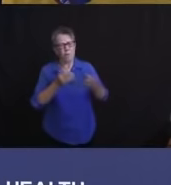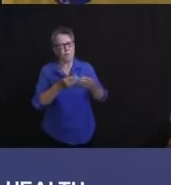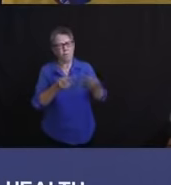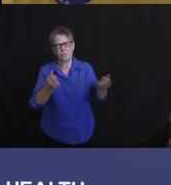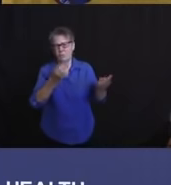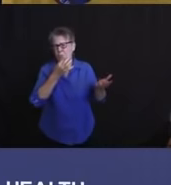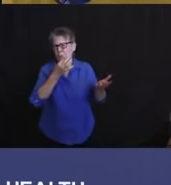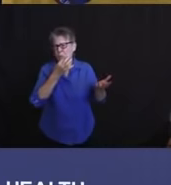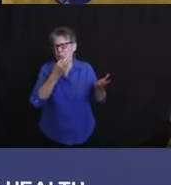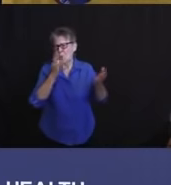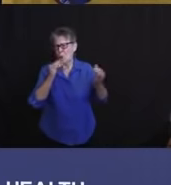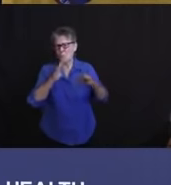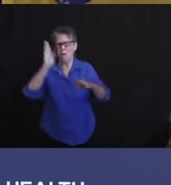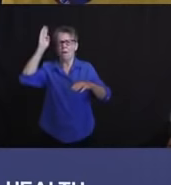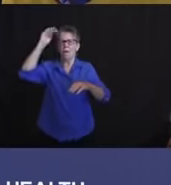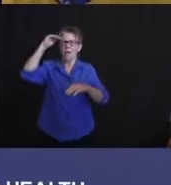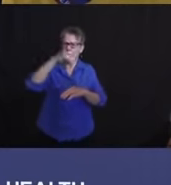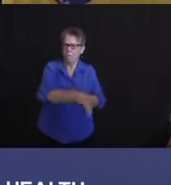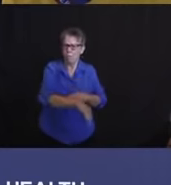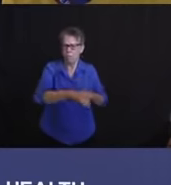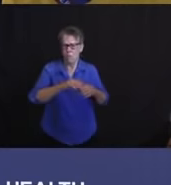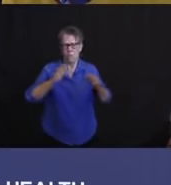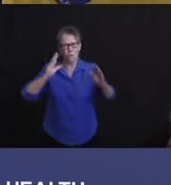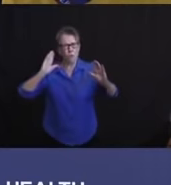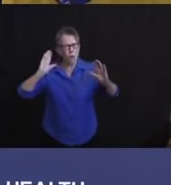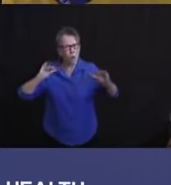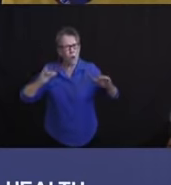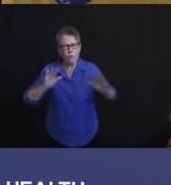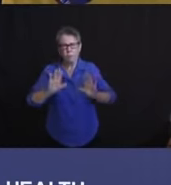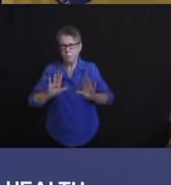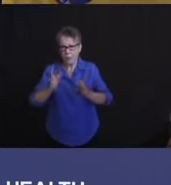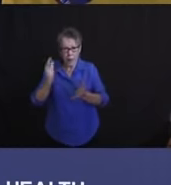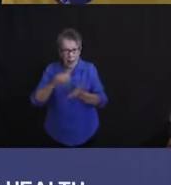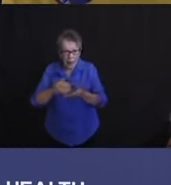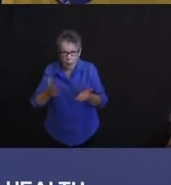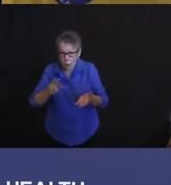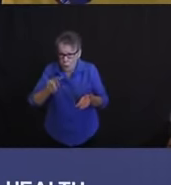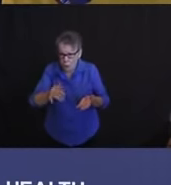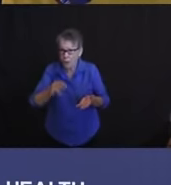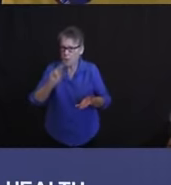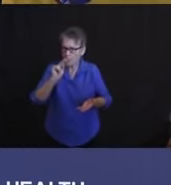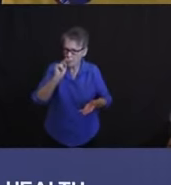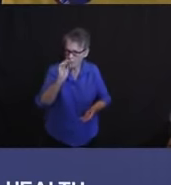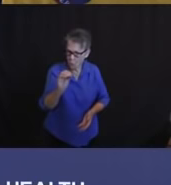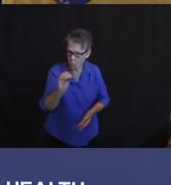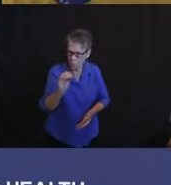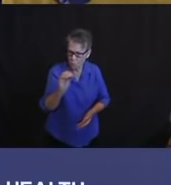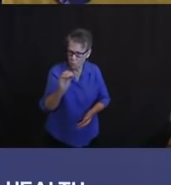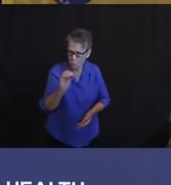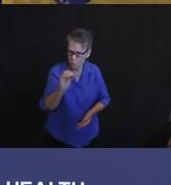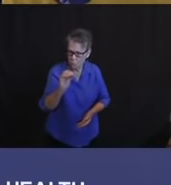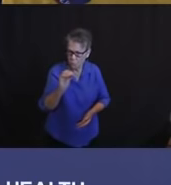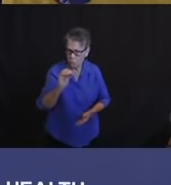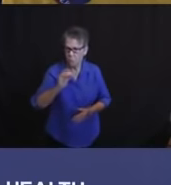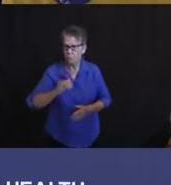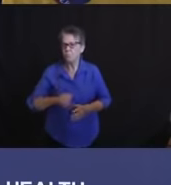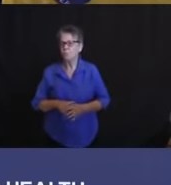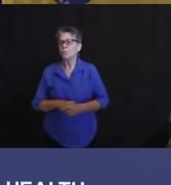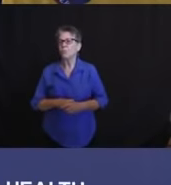to us. We can't go through hell again. We'll get a chance to talk tomorrow about the 4th of July and to wish everyone